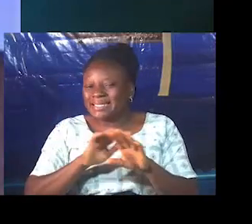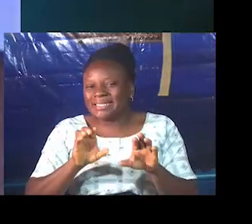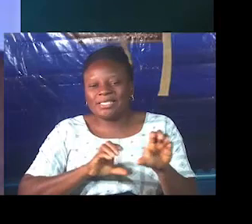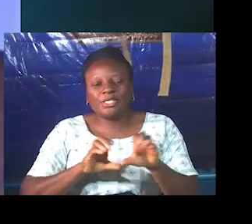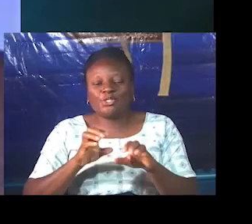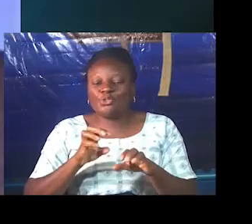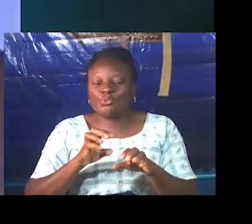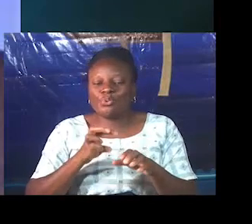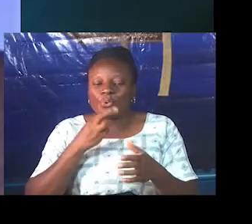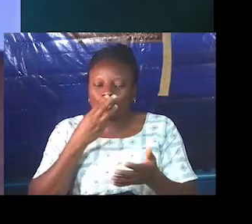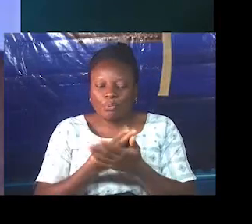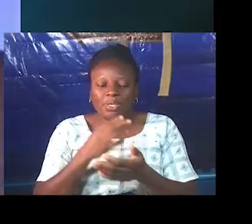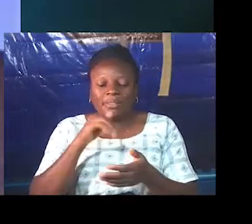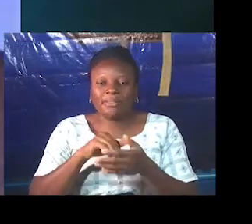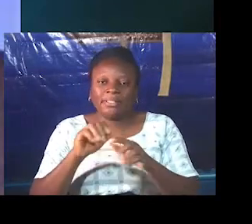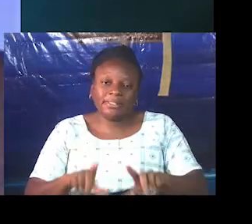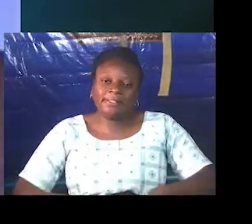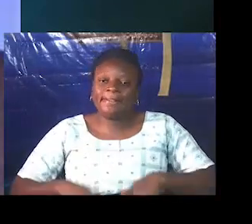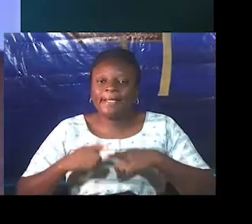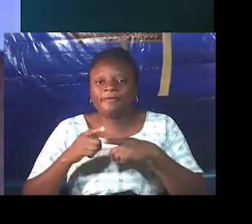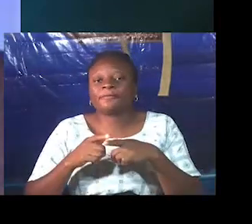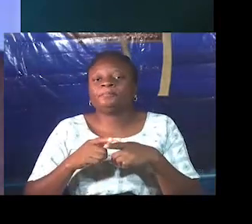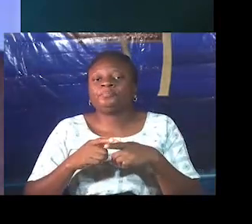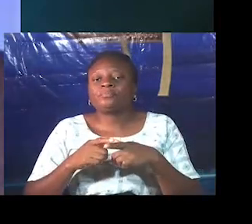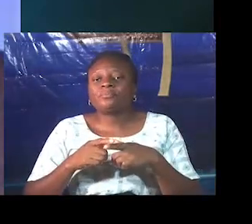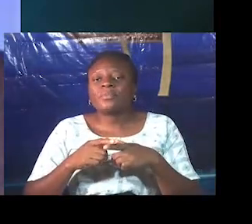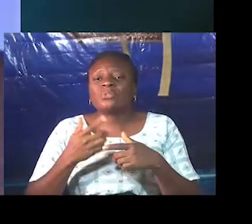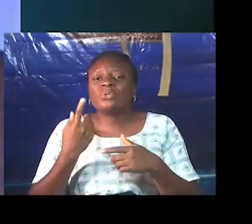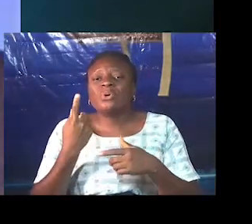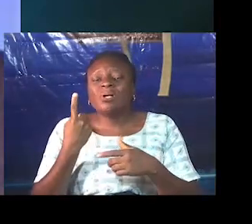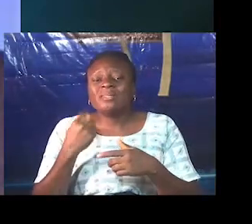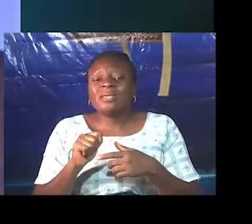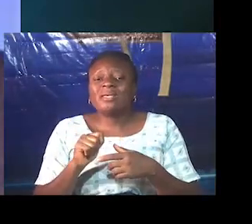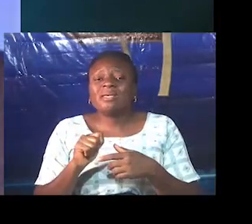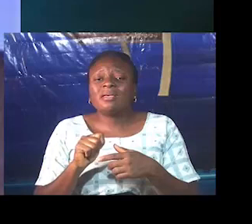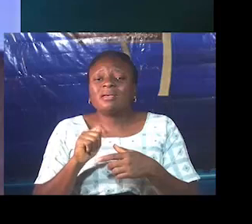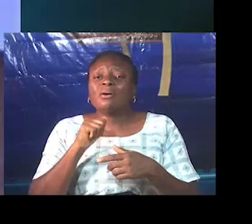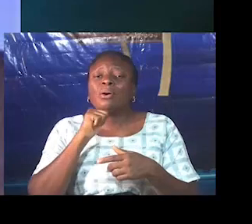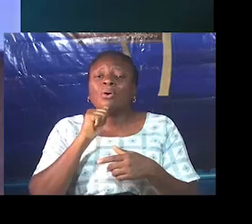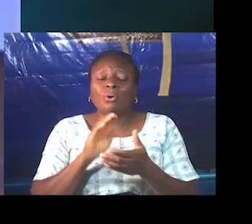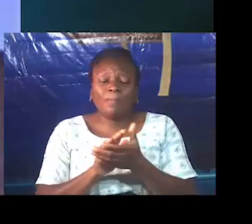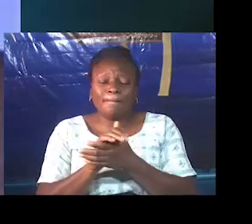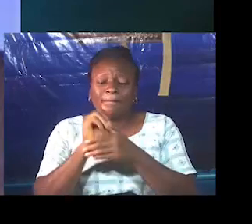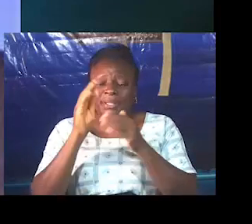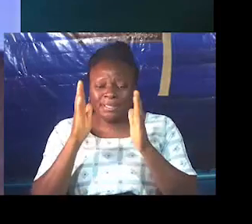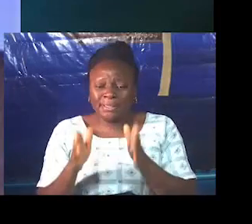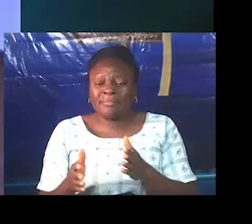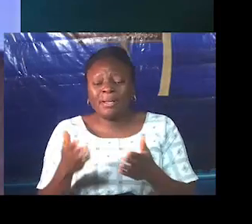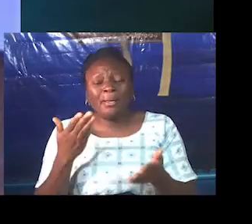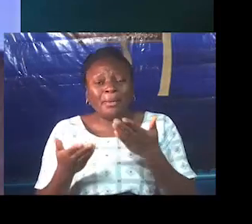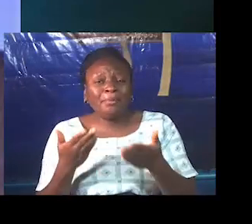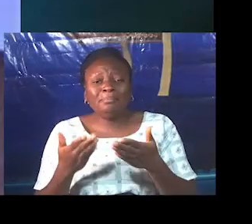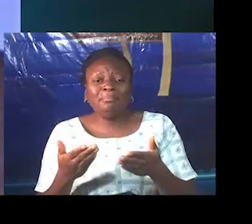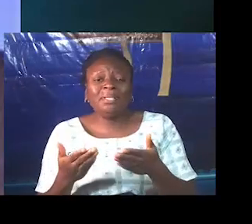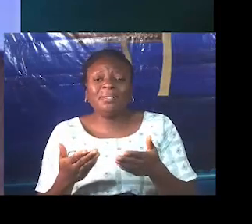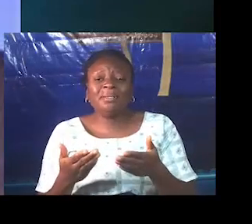that there's already a well, a dungeon where they will dump your life. Samson could not escape being a casualty.